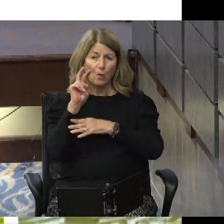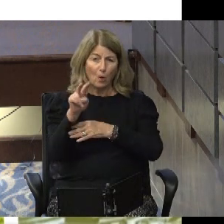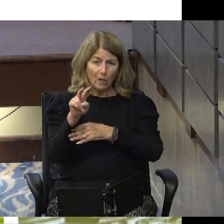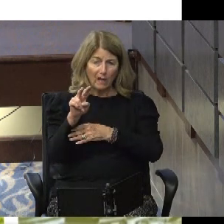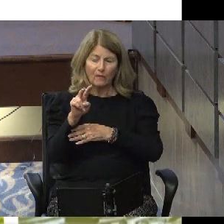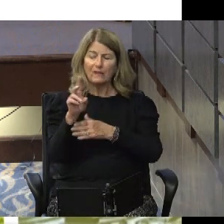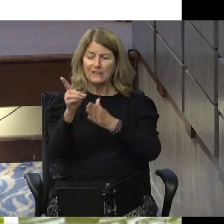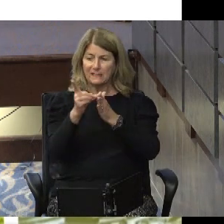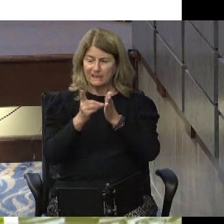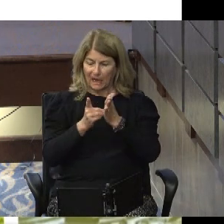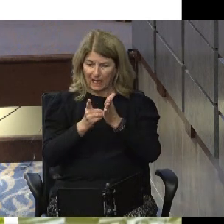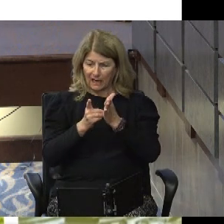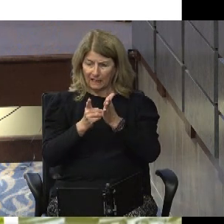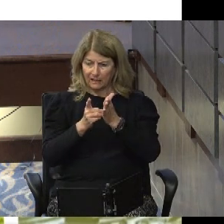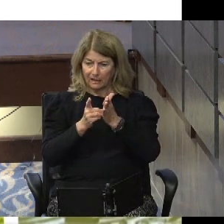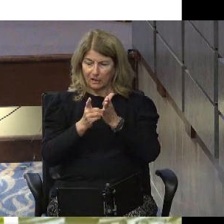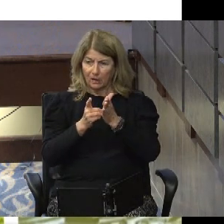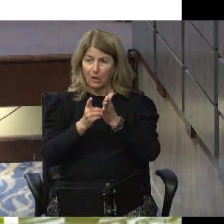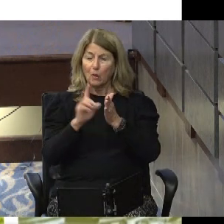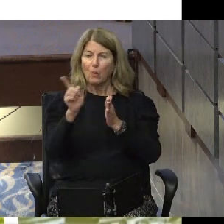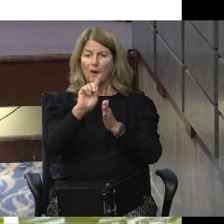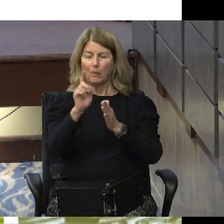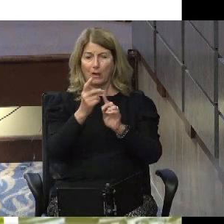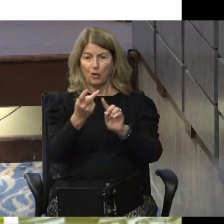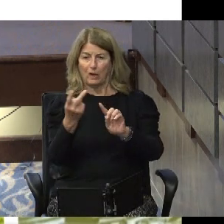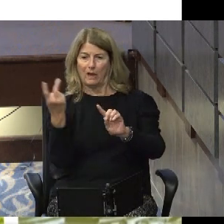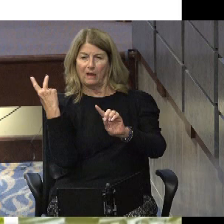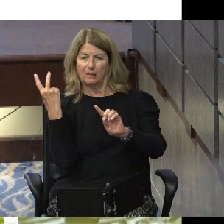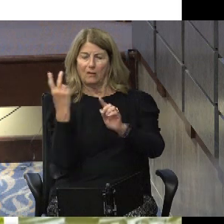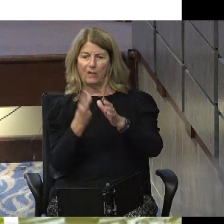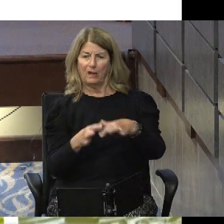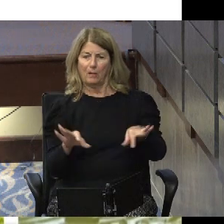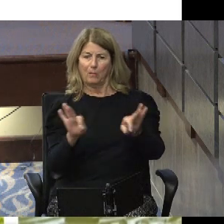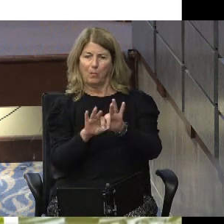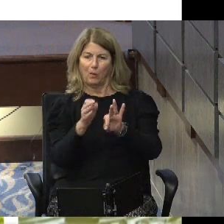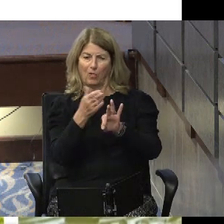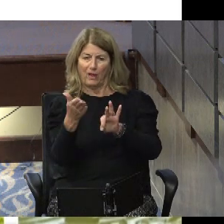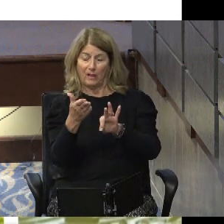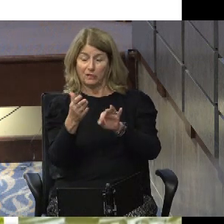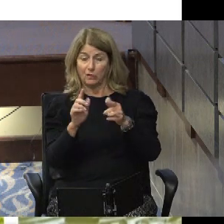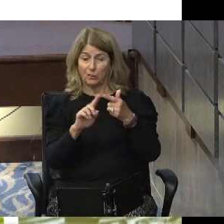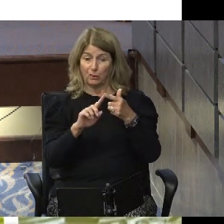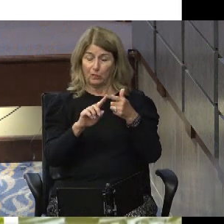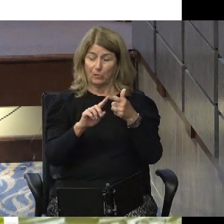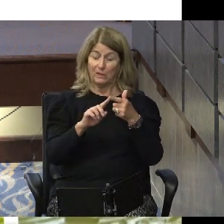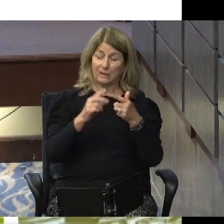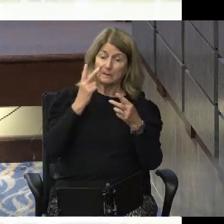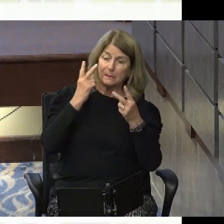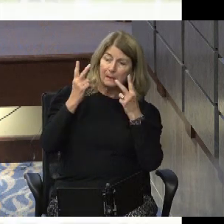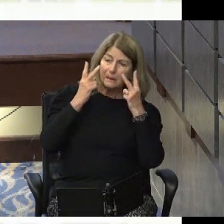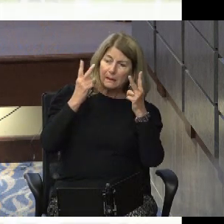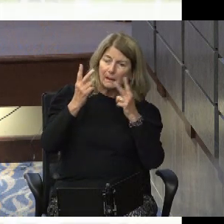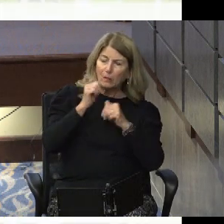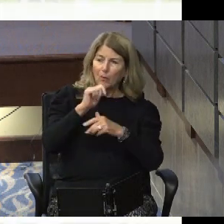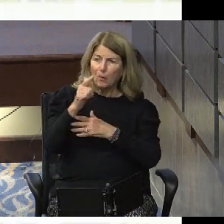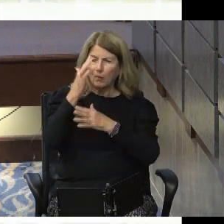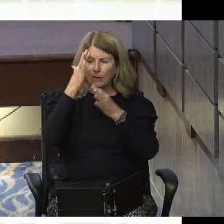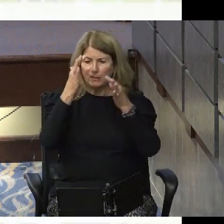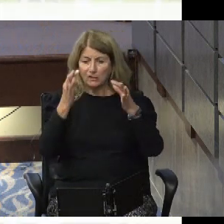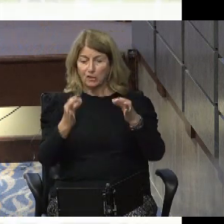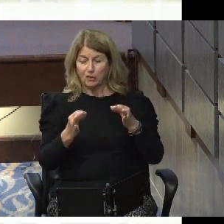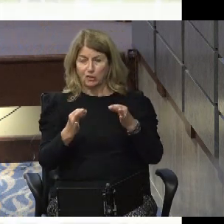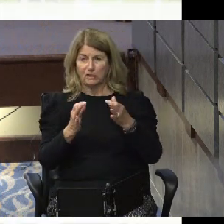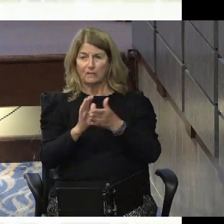design, we'll look back at those key elements and sort of measure all of the decisions that we